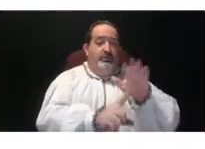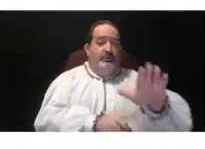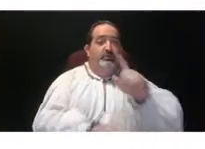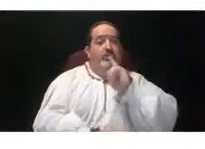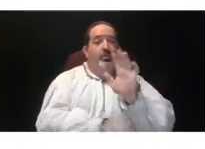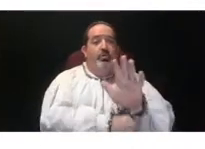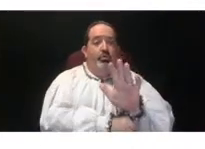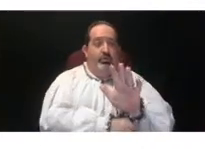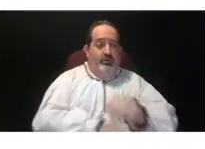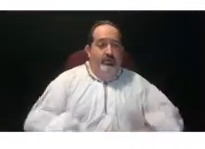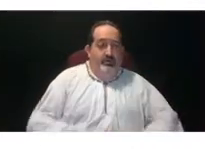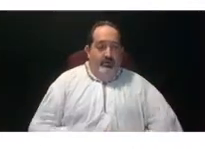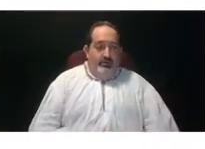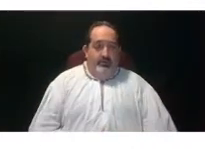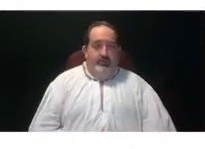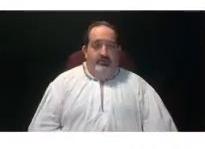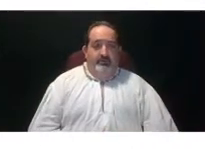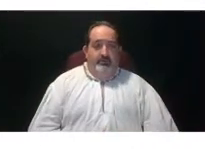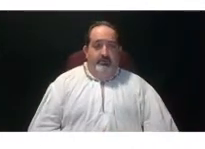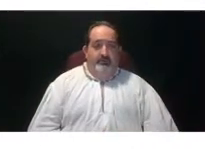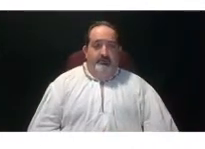oath.